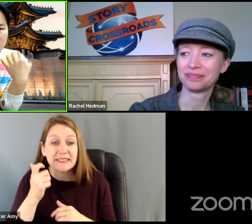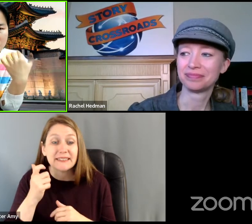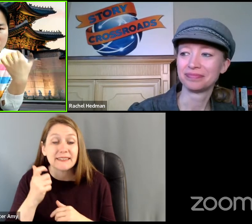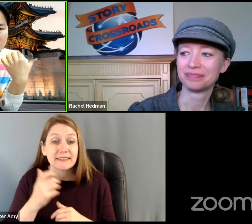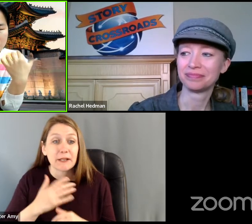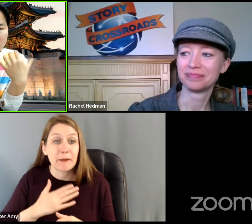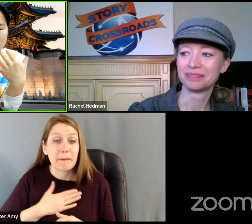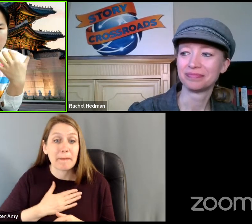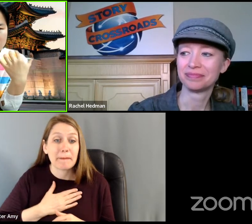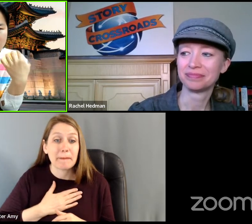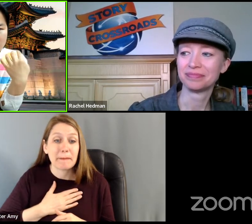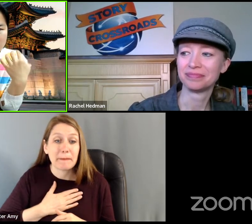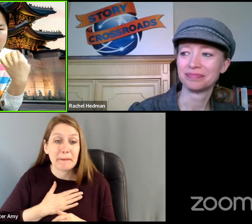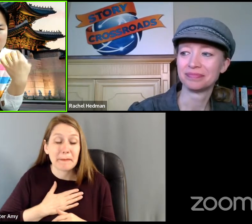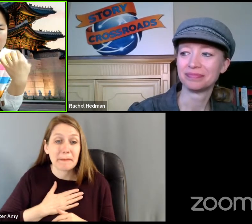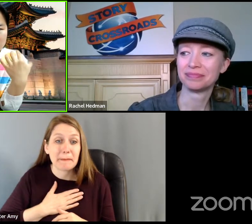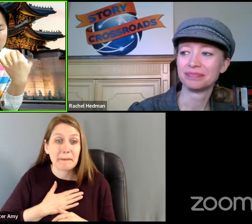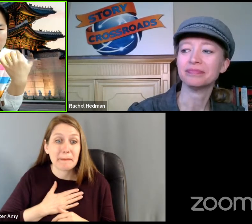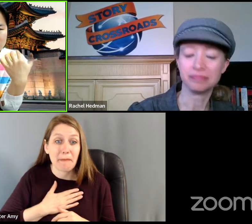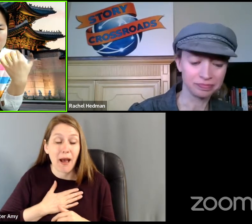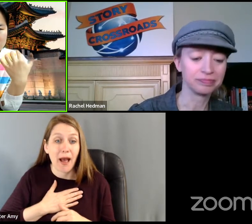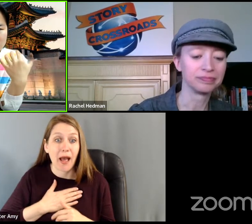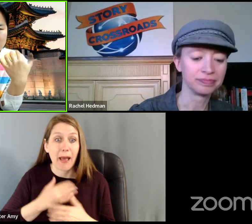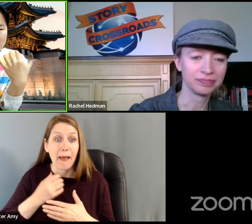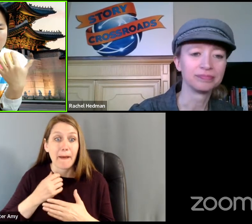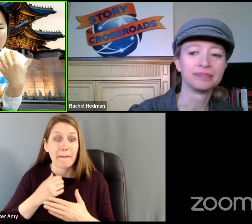my birth animal